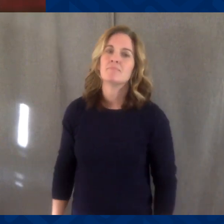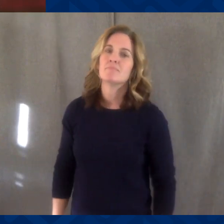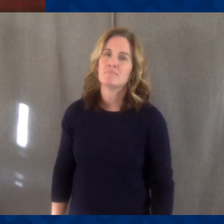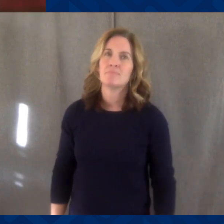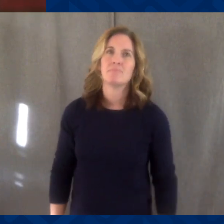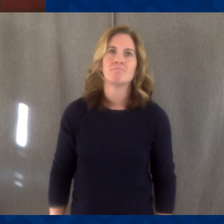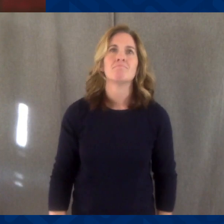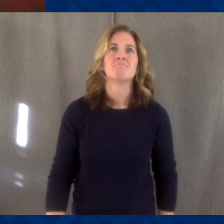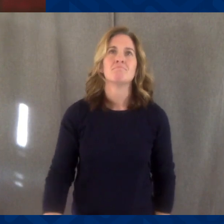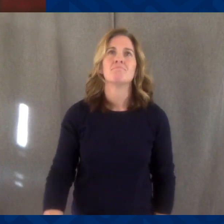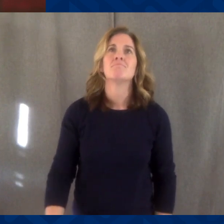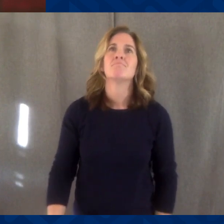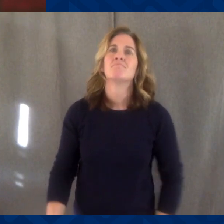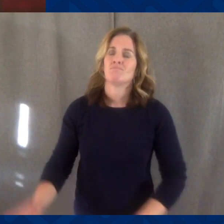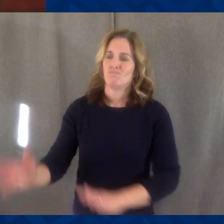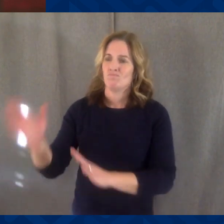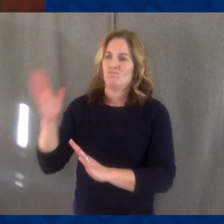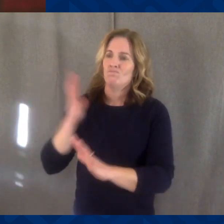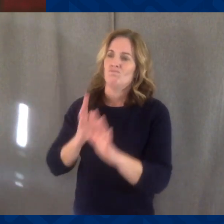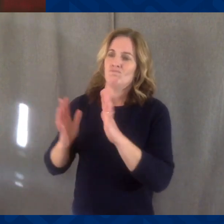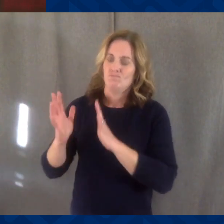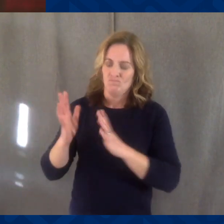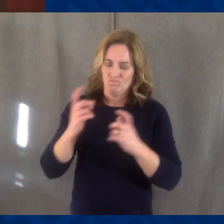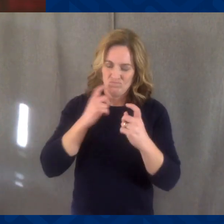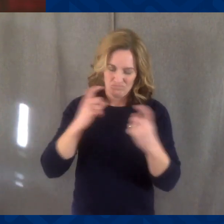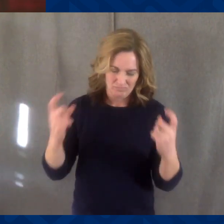Exiled by sin,